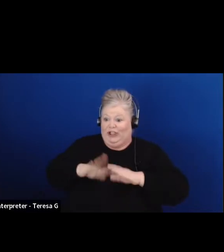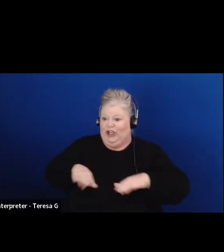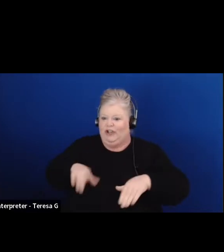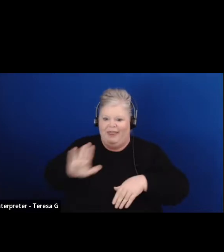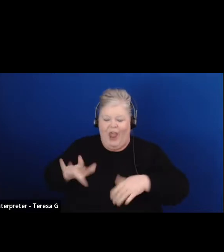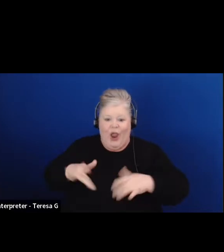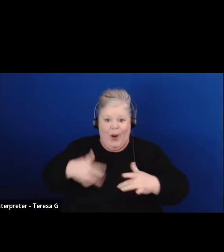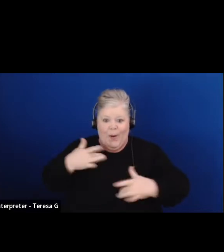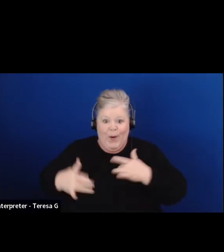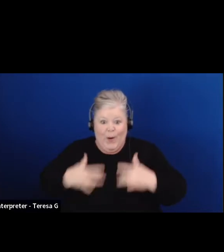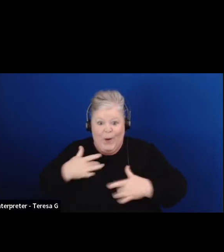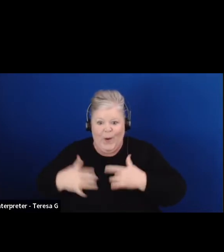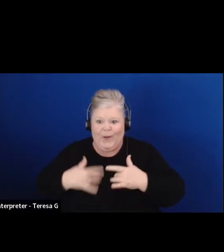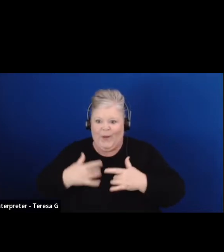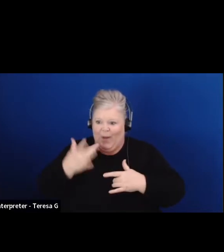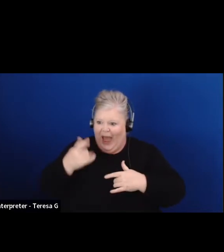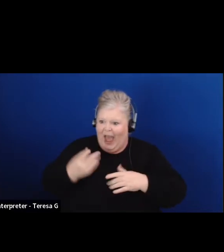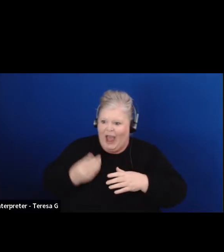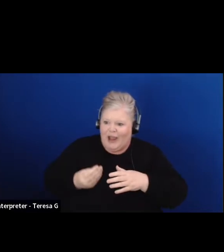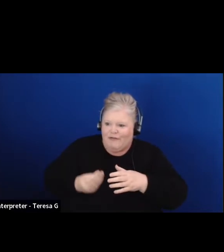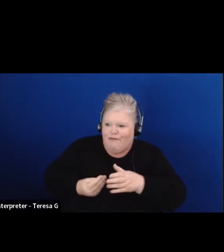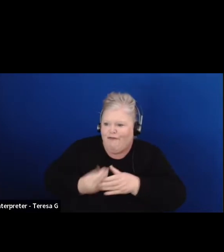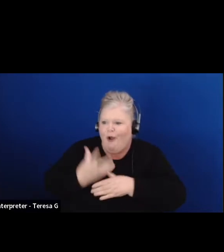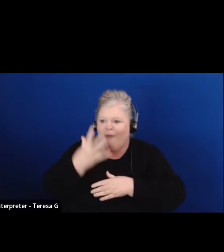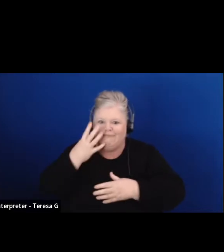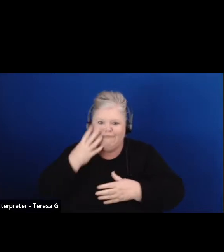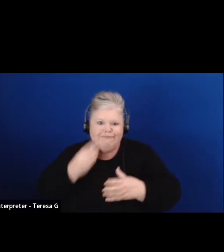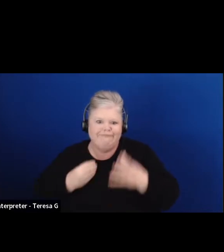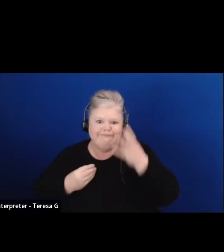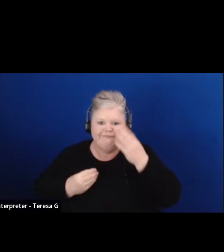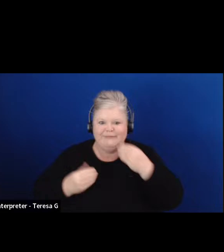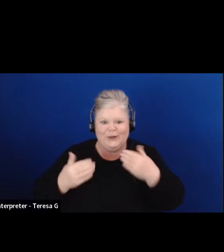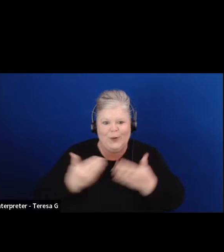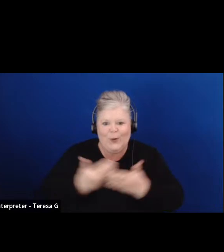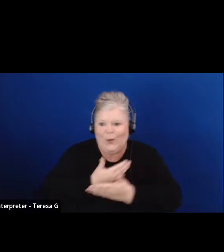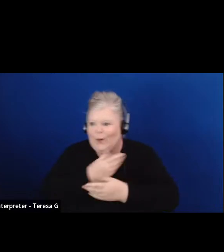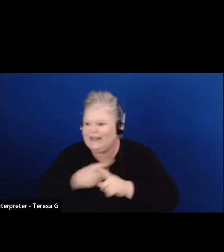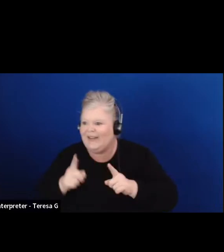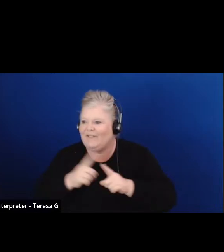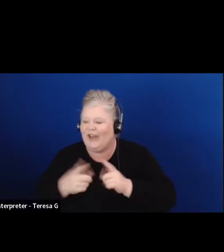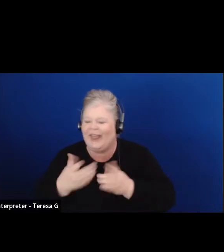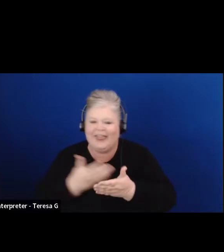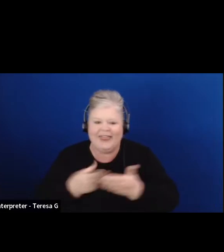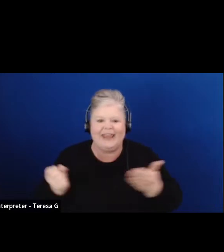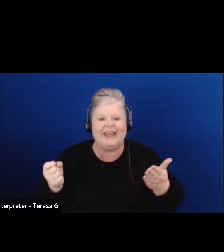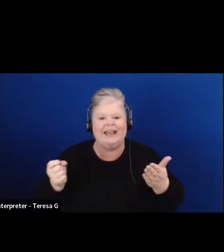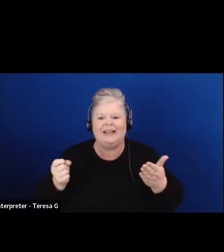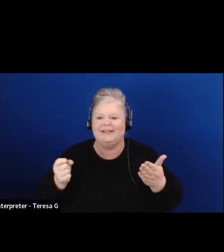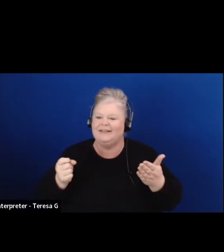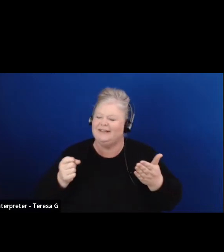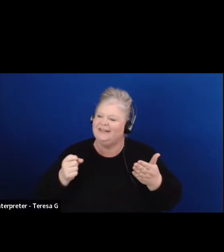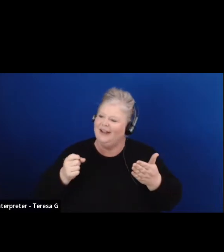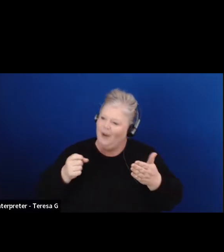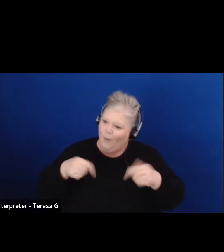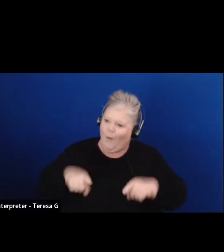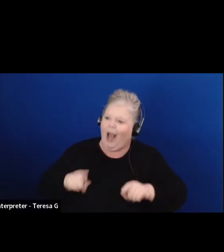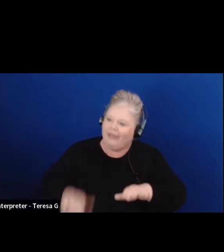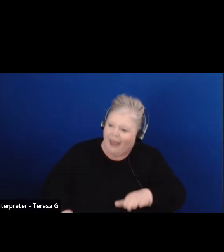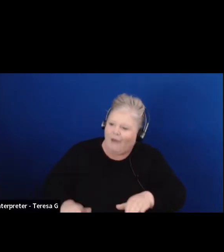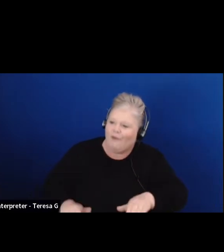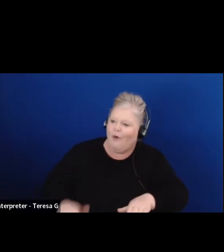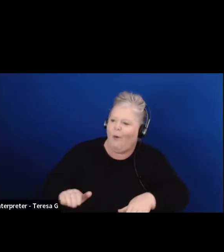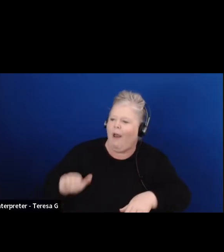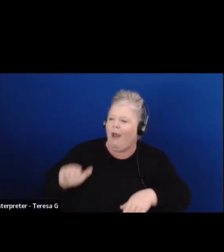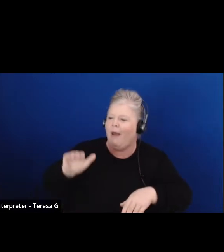as they grow and experience different things along the different stages of their life, it